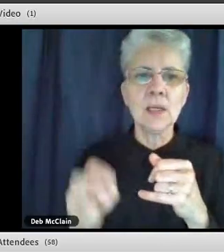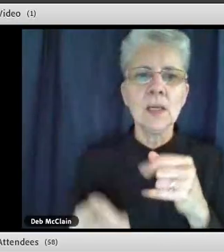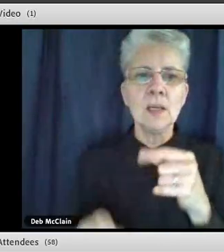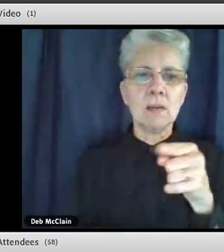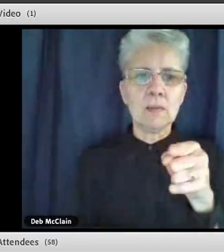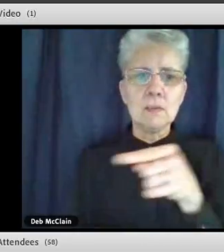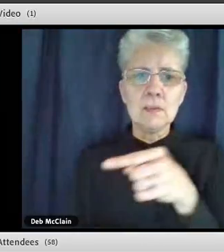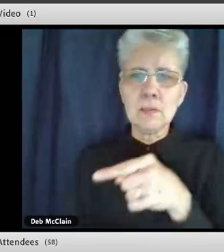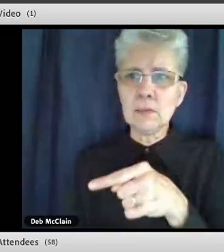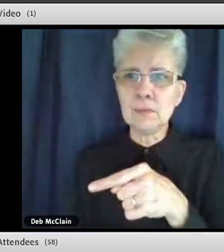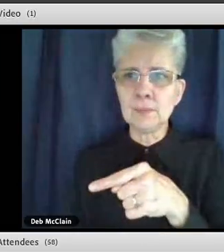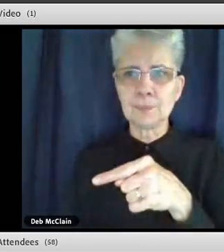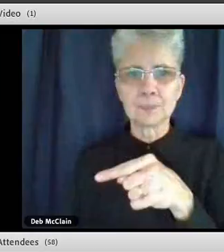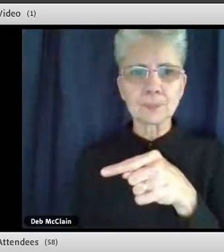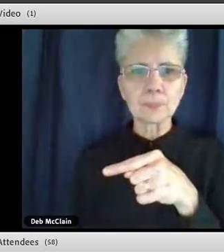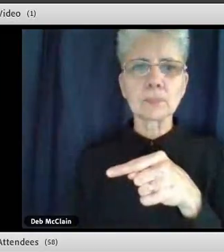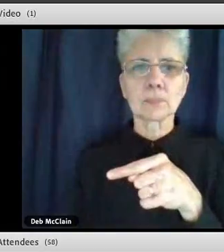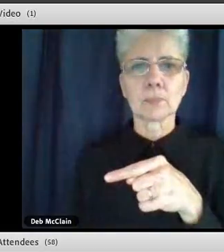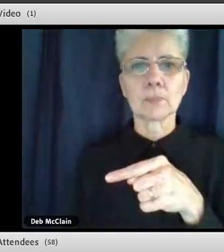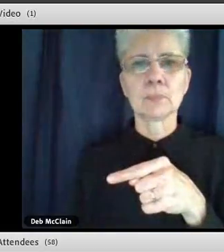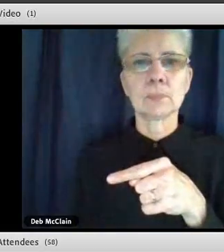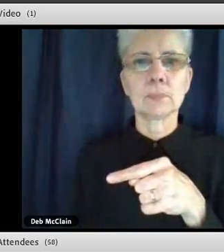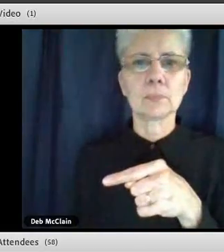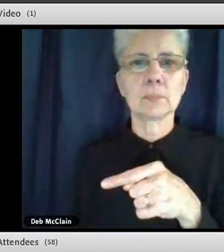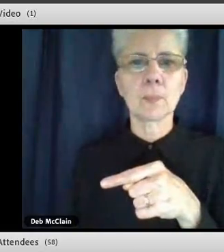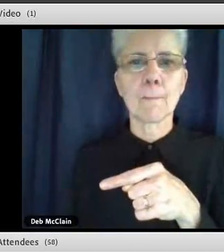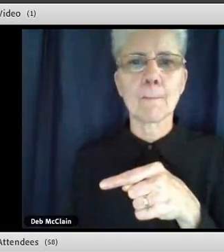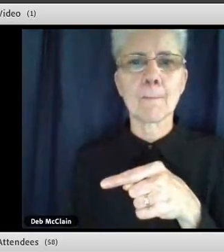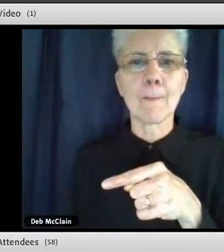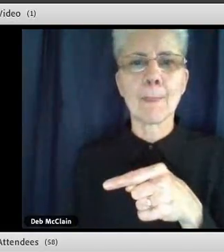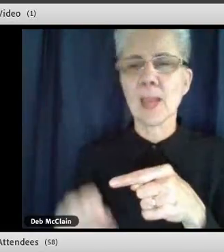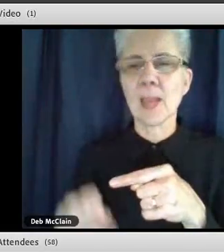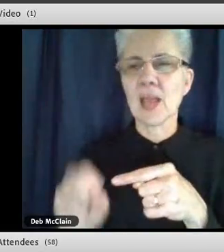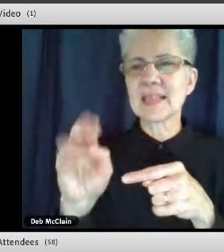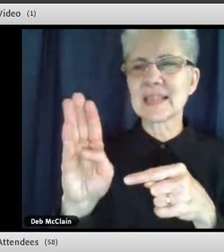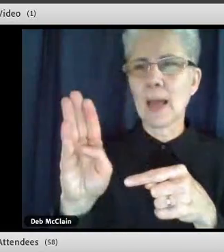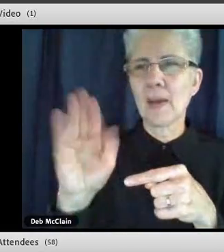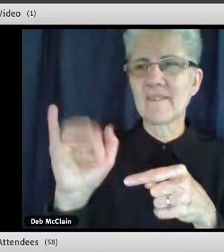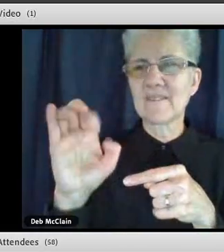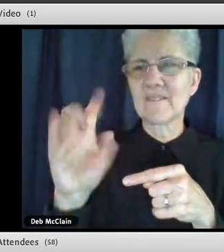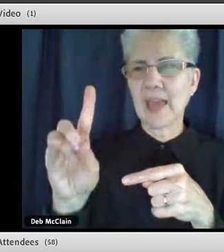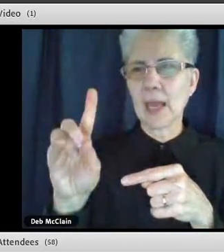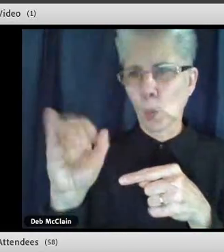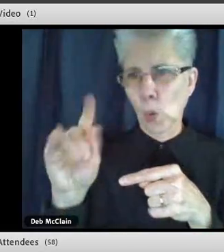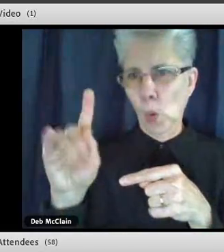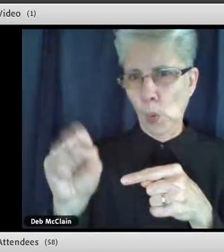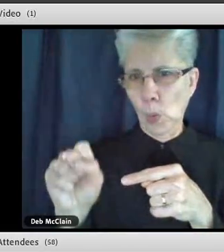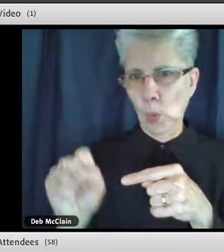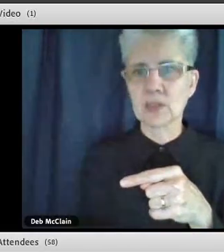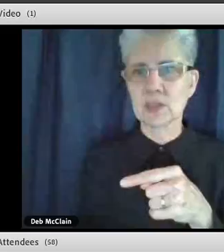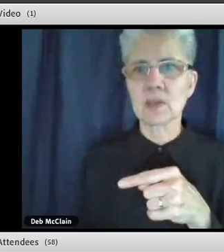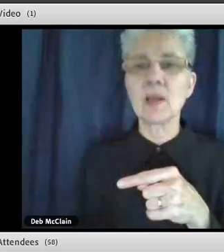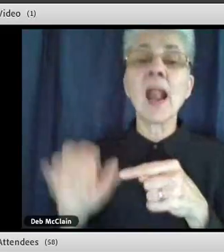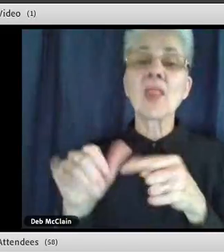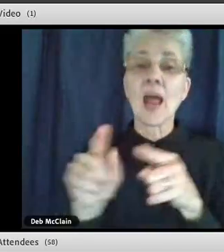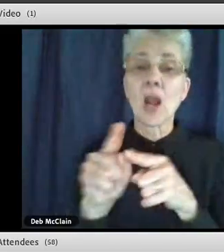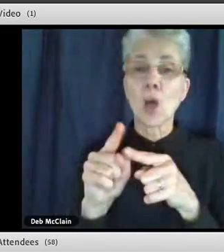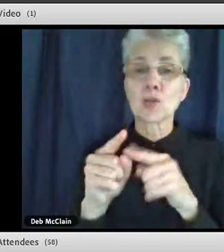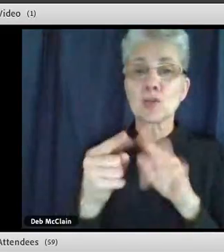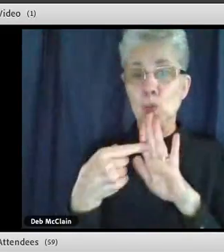bounce, bounce, bounce, bounce, bounce, bounce to my little subfield codes, which that also kind of tells